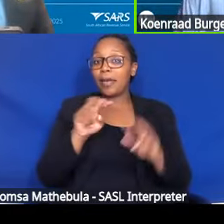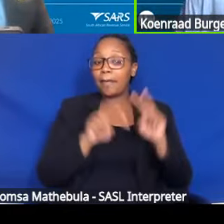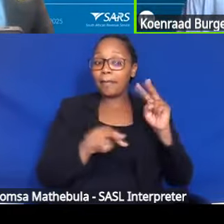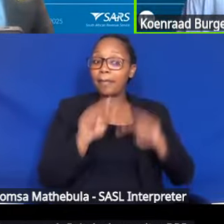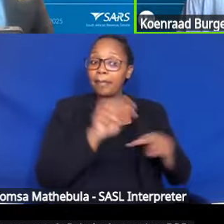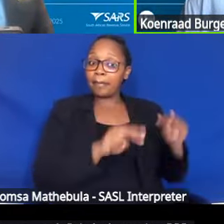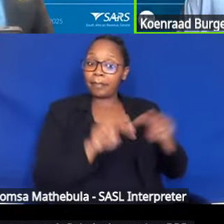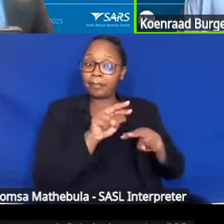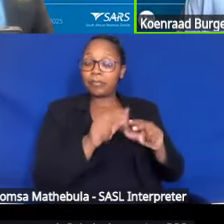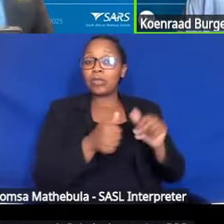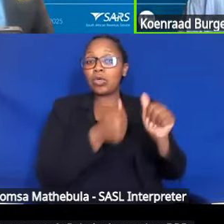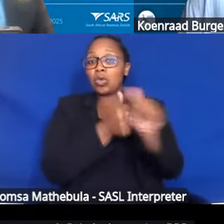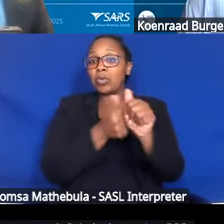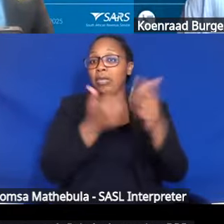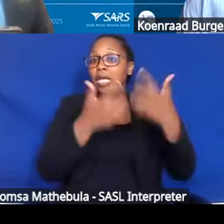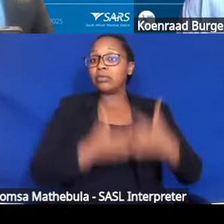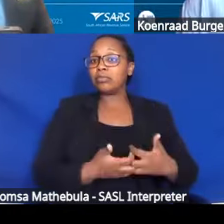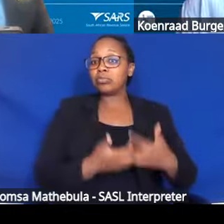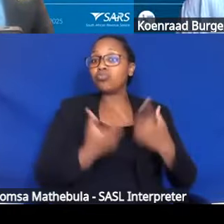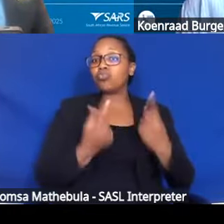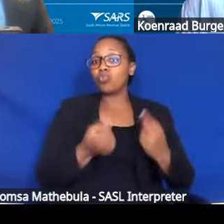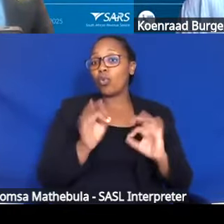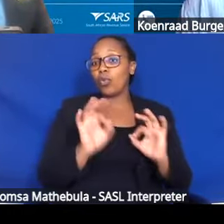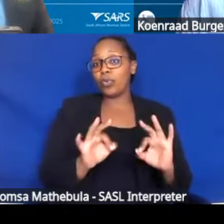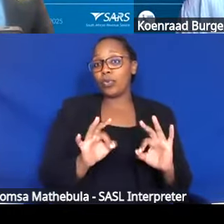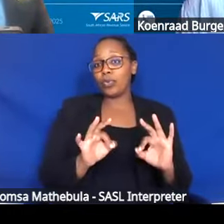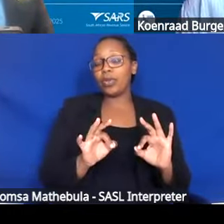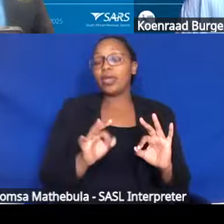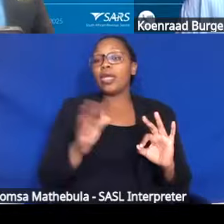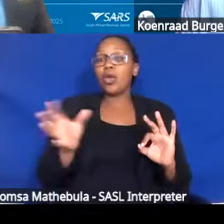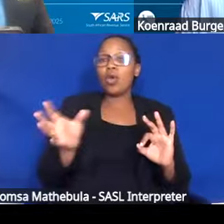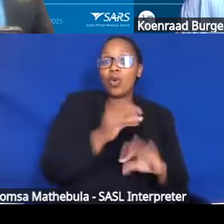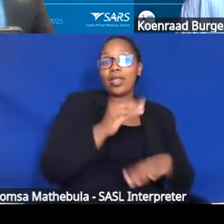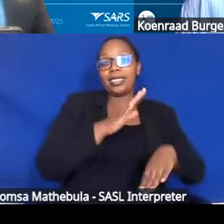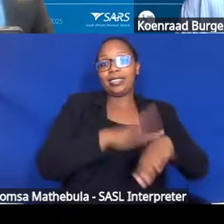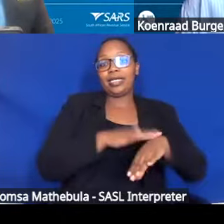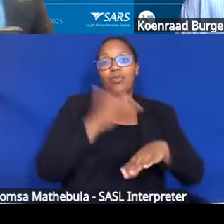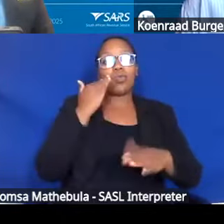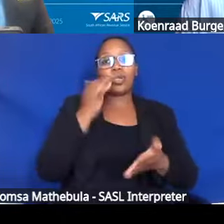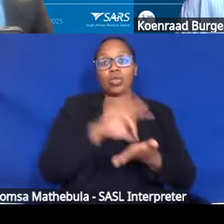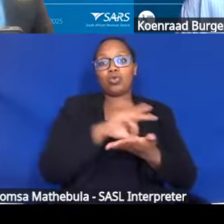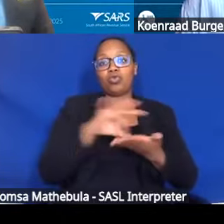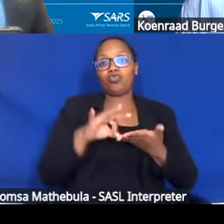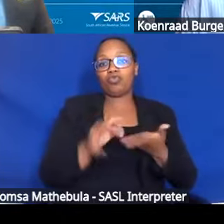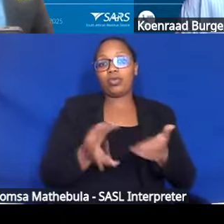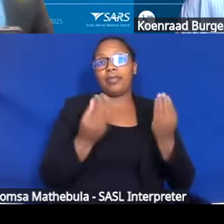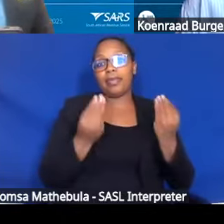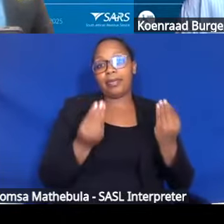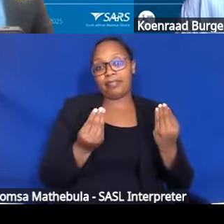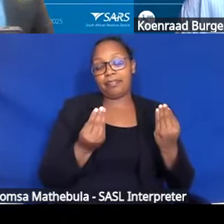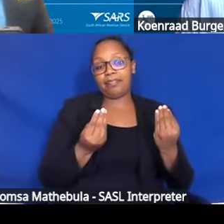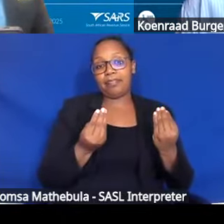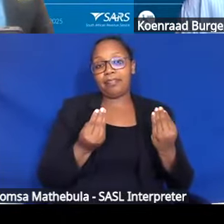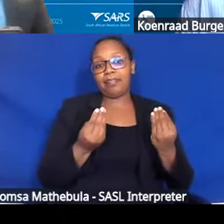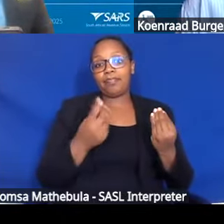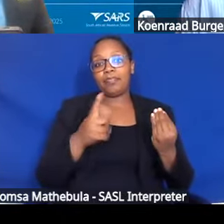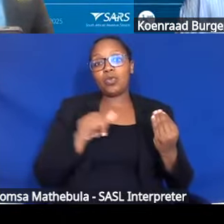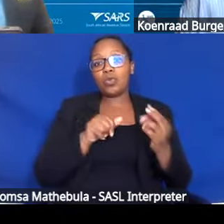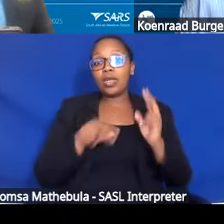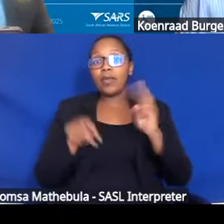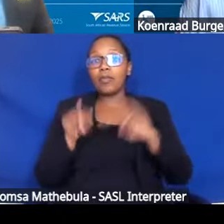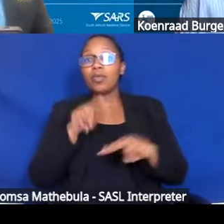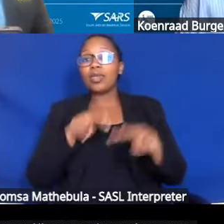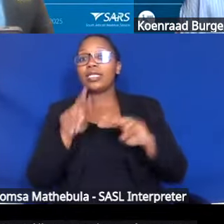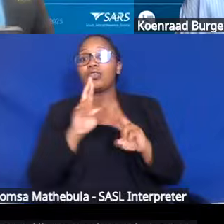compliance through the entire duration of the contract. We monitor and report on it on a